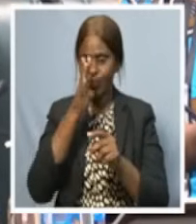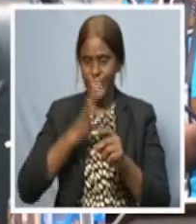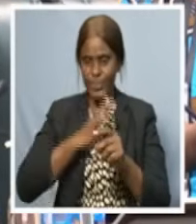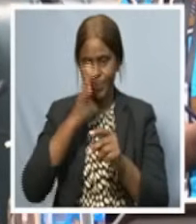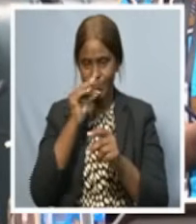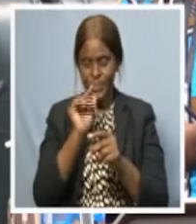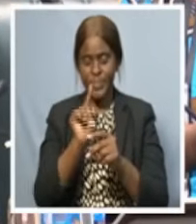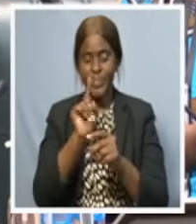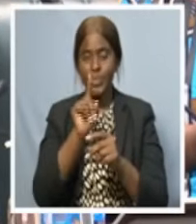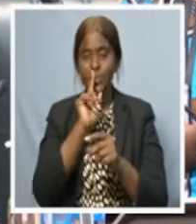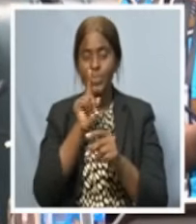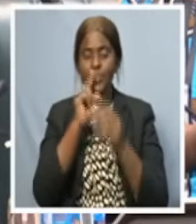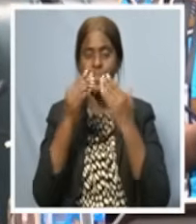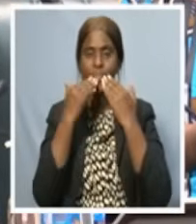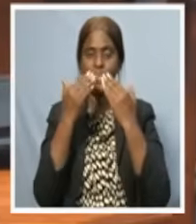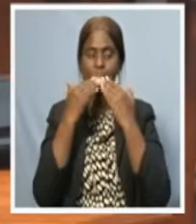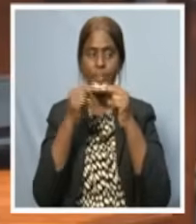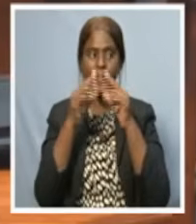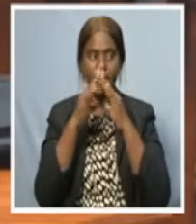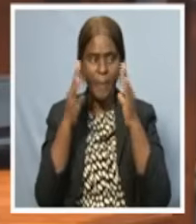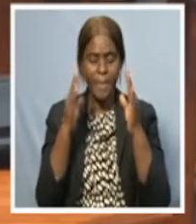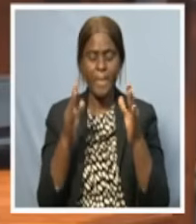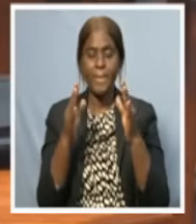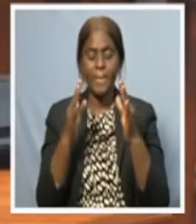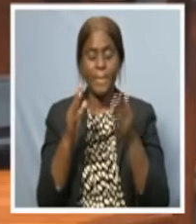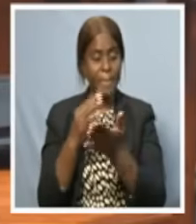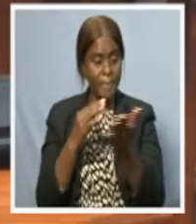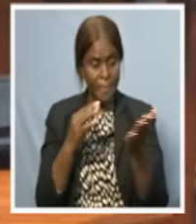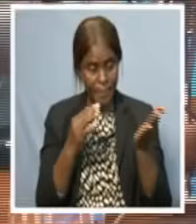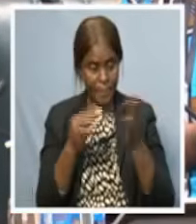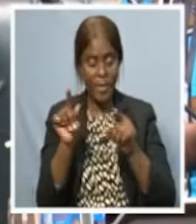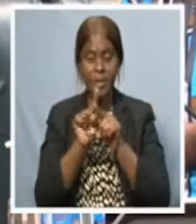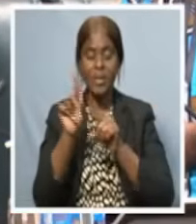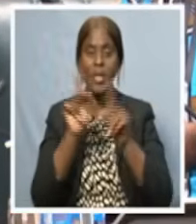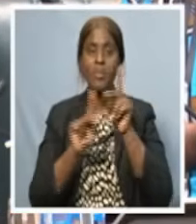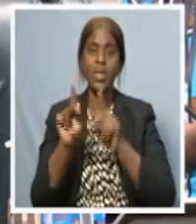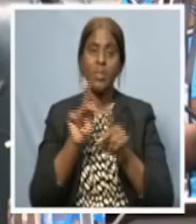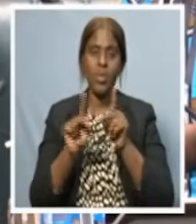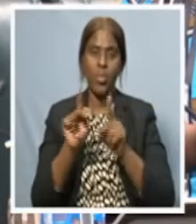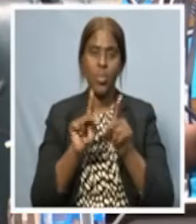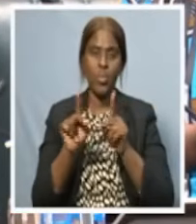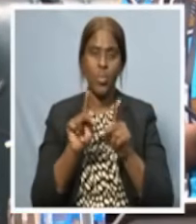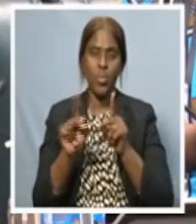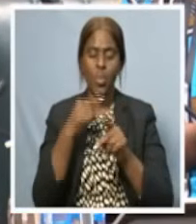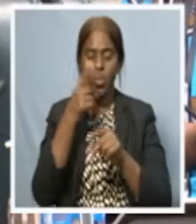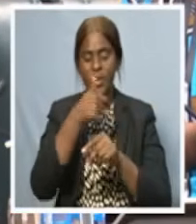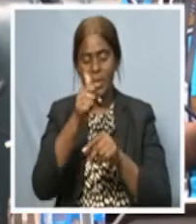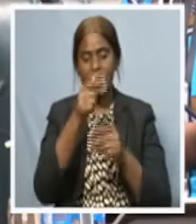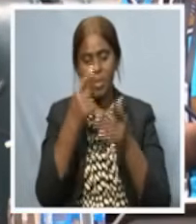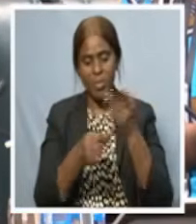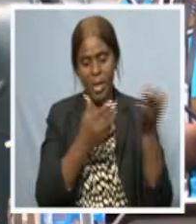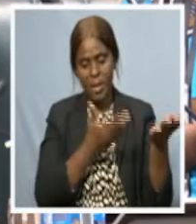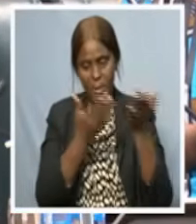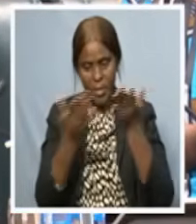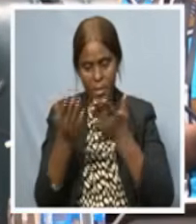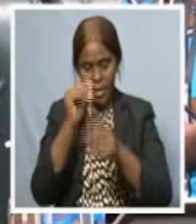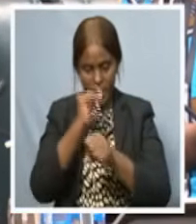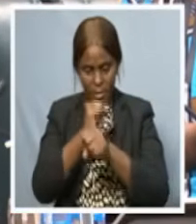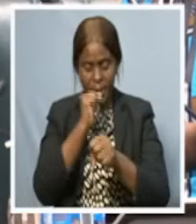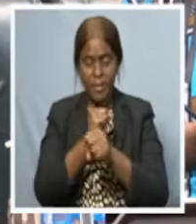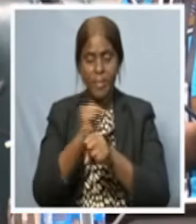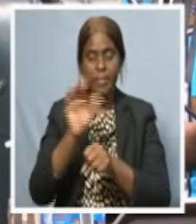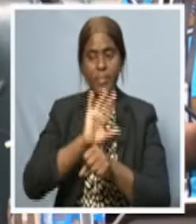Speaker. That is the Thank you very much. These are the same people who brought the